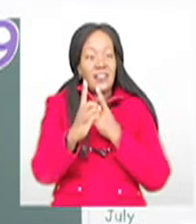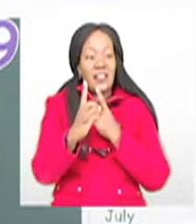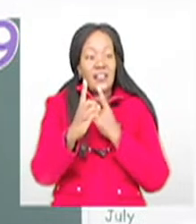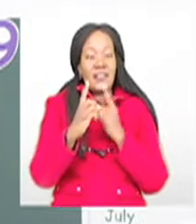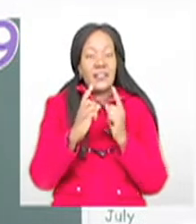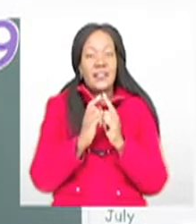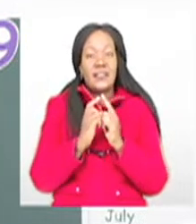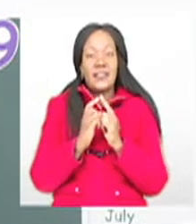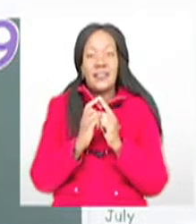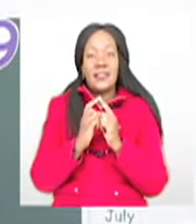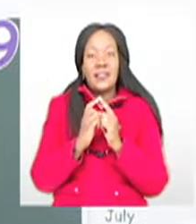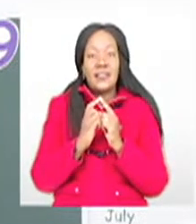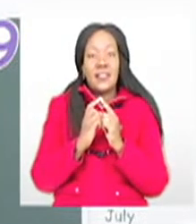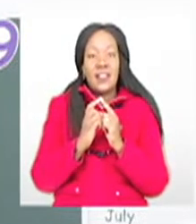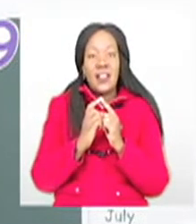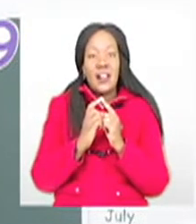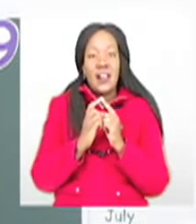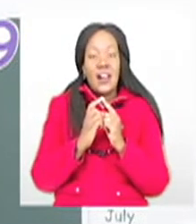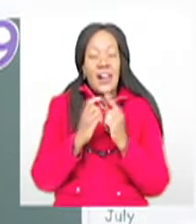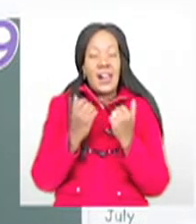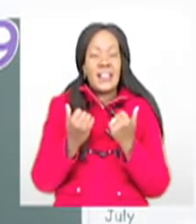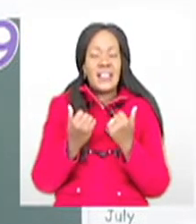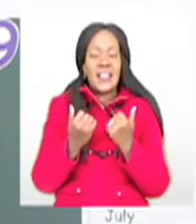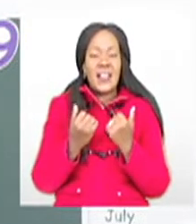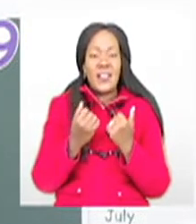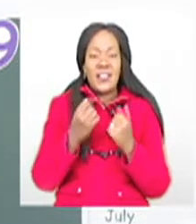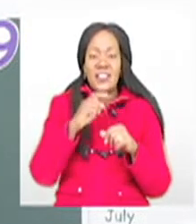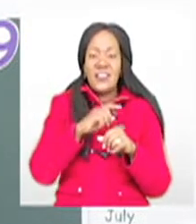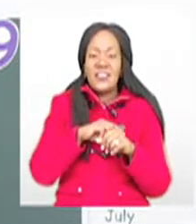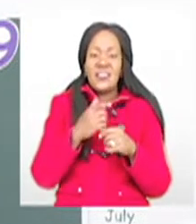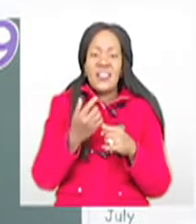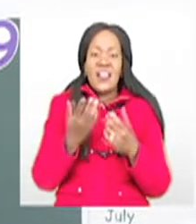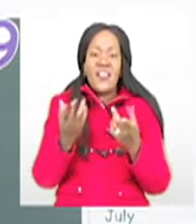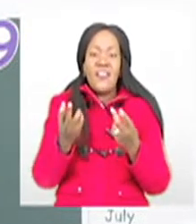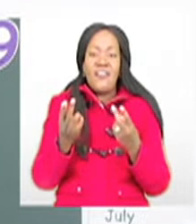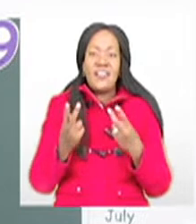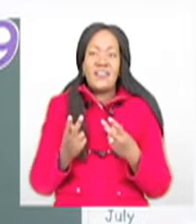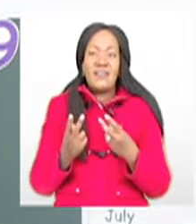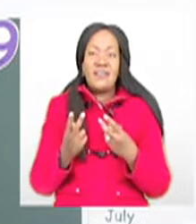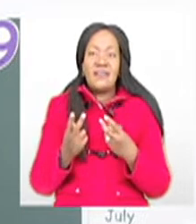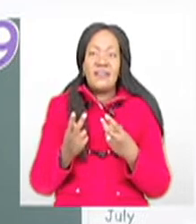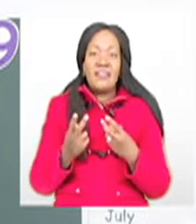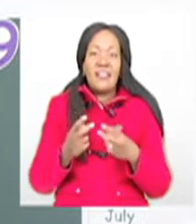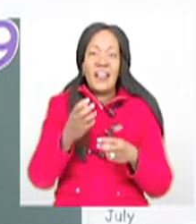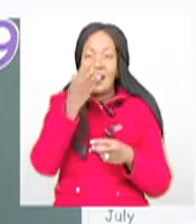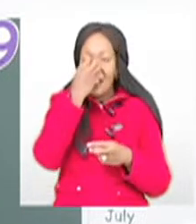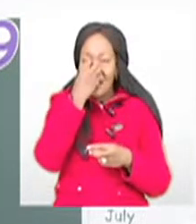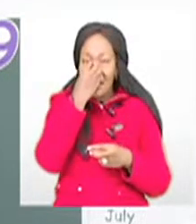times. Now it is time for us to invite Zoe.